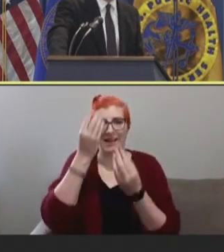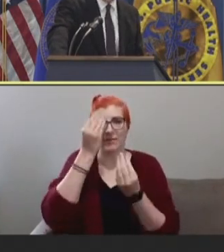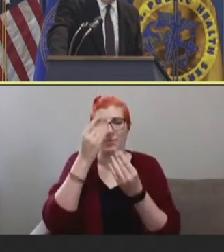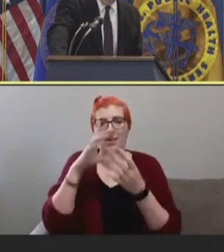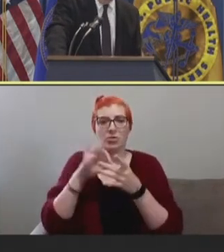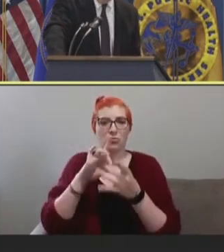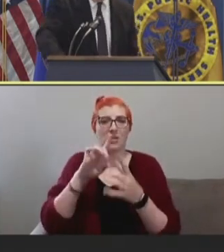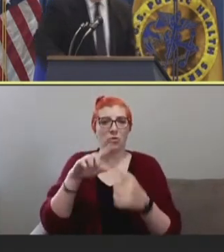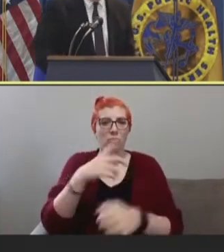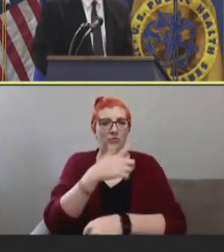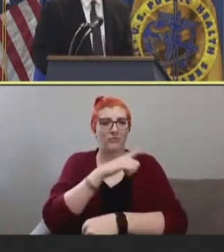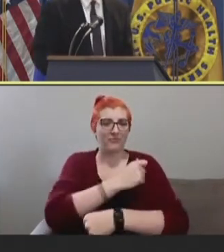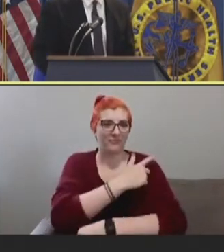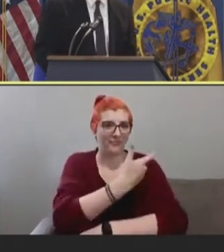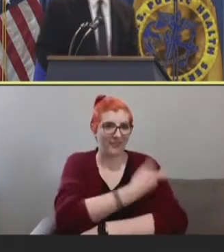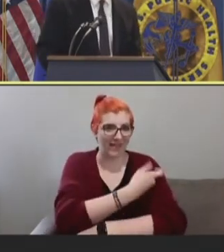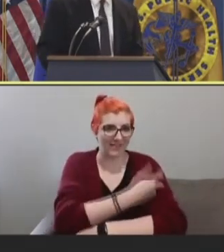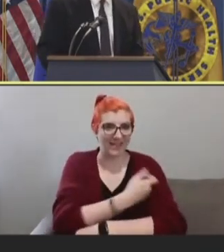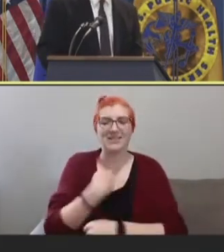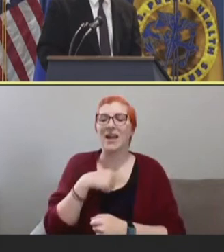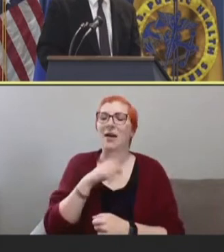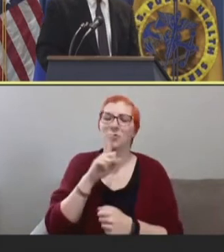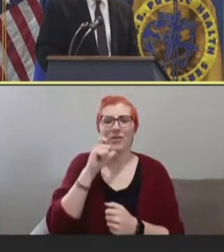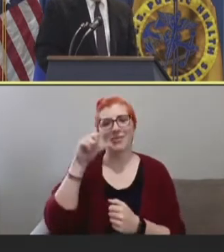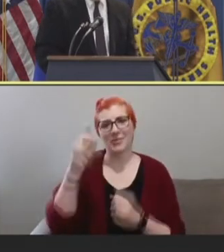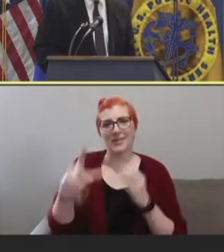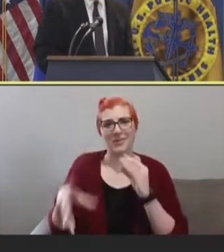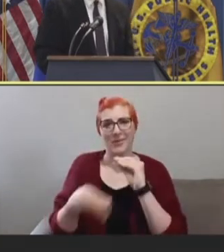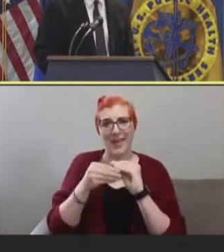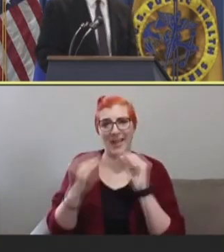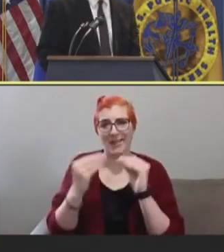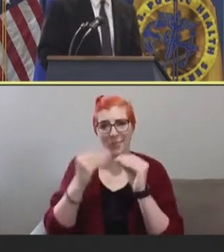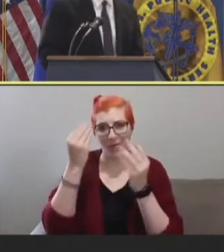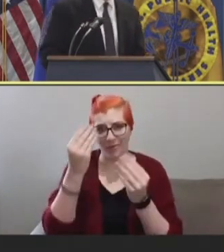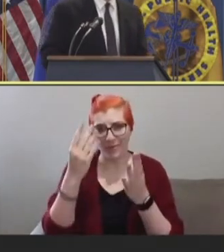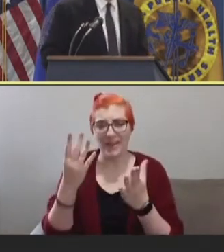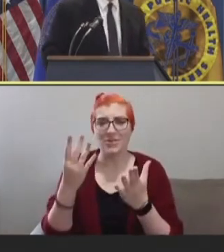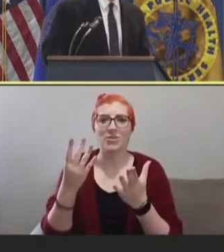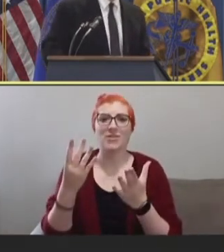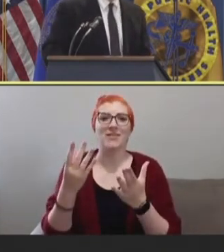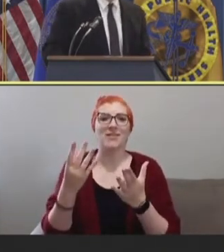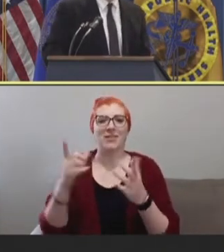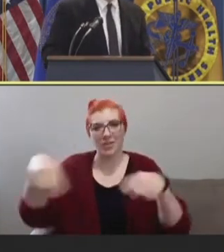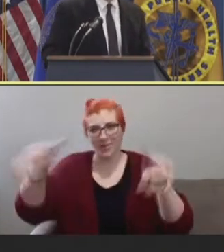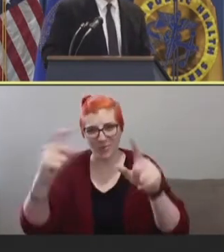imagine I'm preaching to the choir. A large part of my job incredibly involves